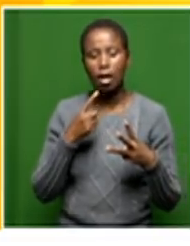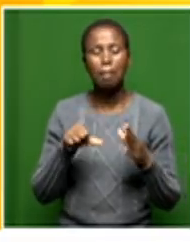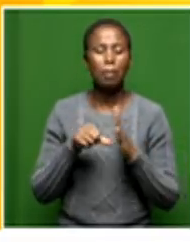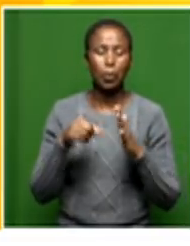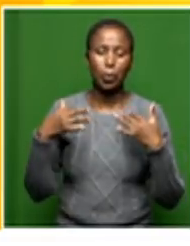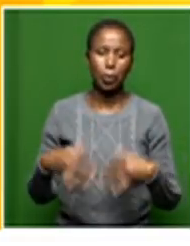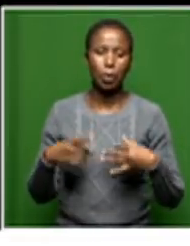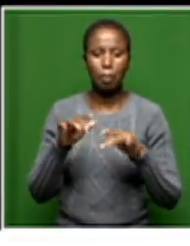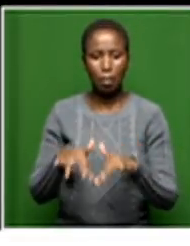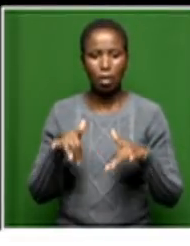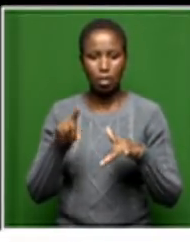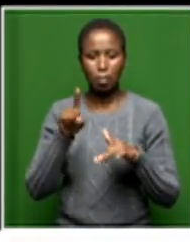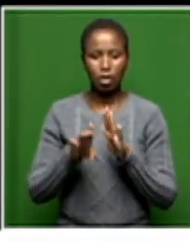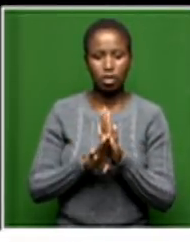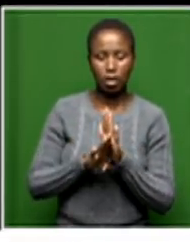improve its